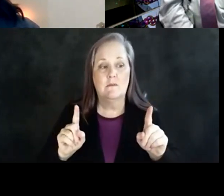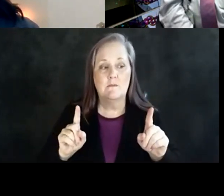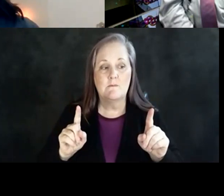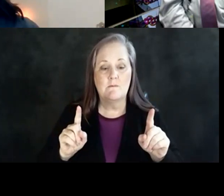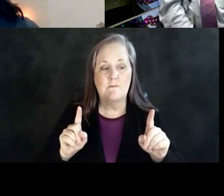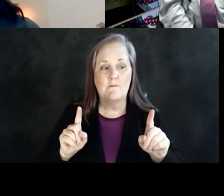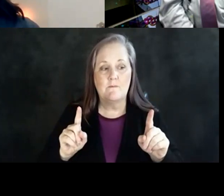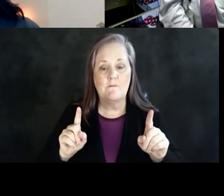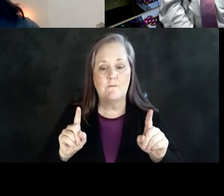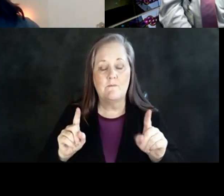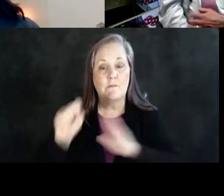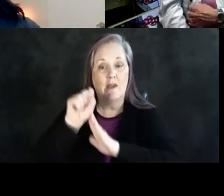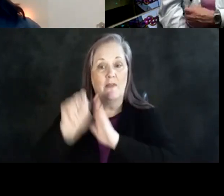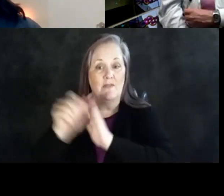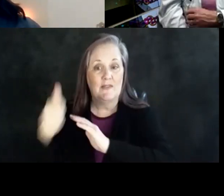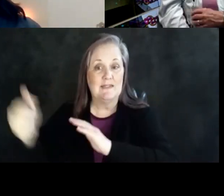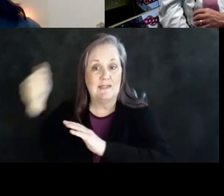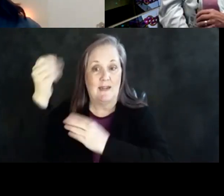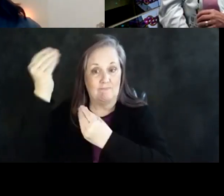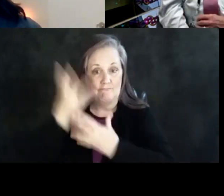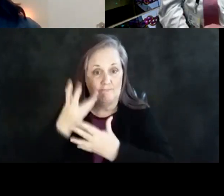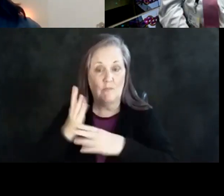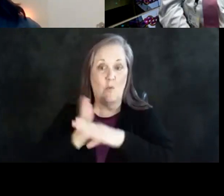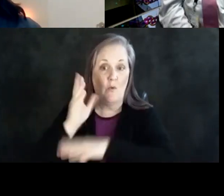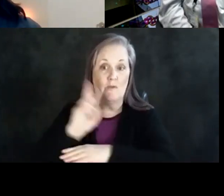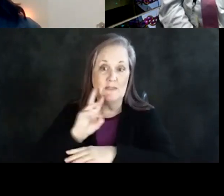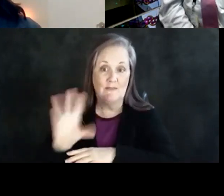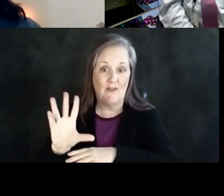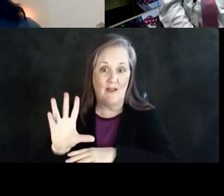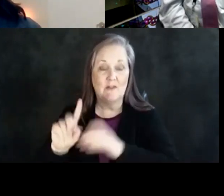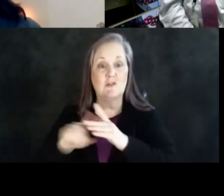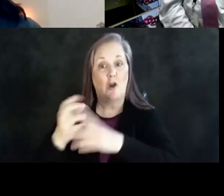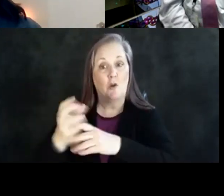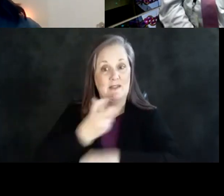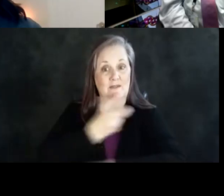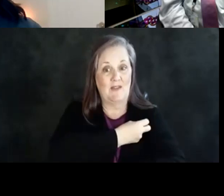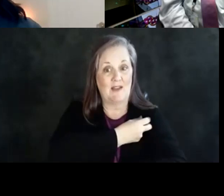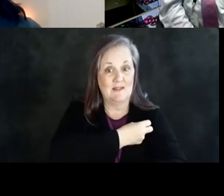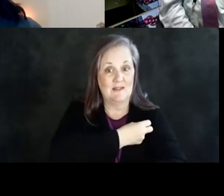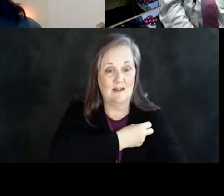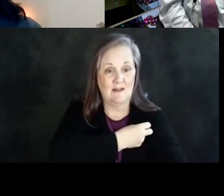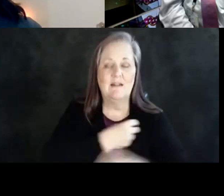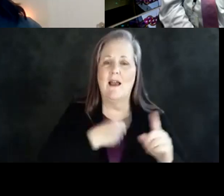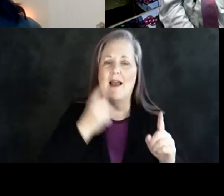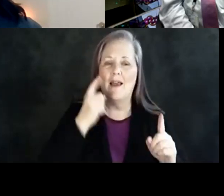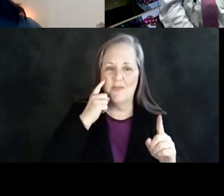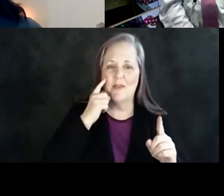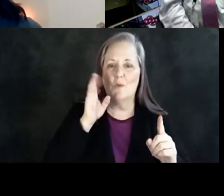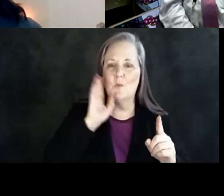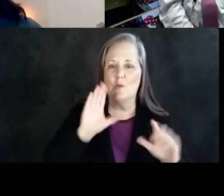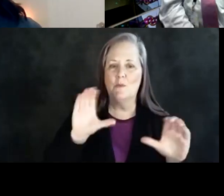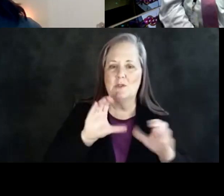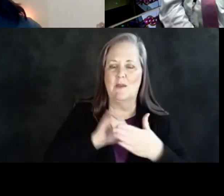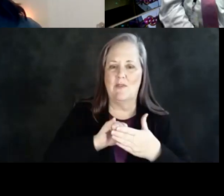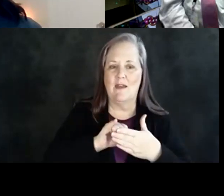state has said that those 65 and older can start receiving the vaccine. I think we will be